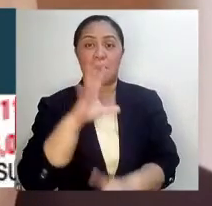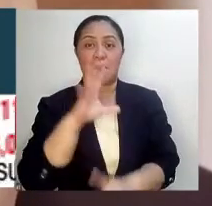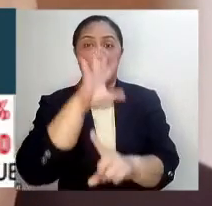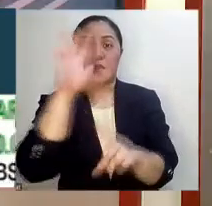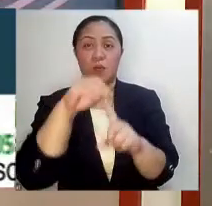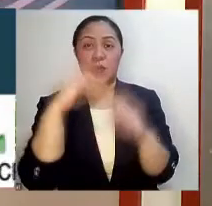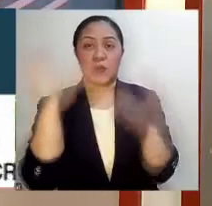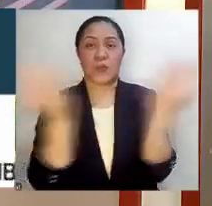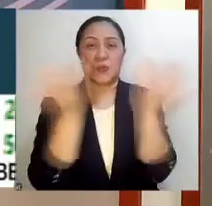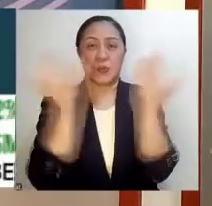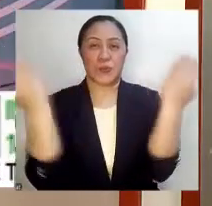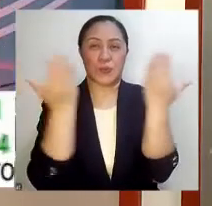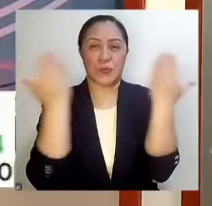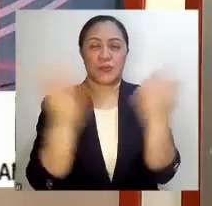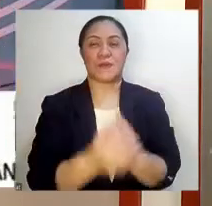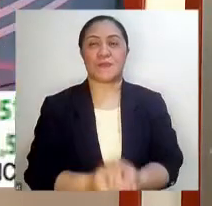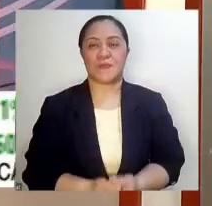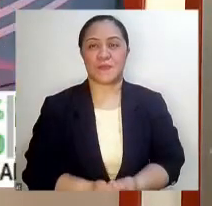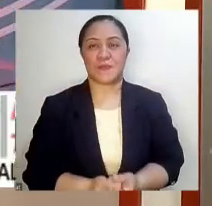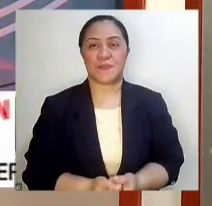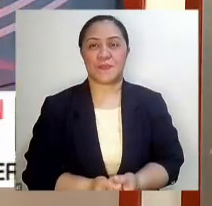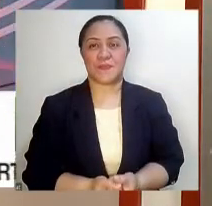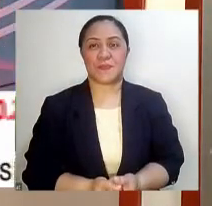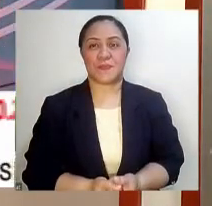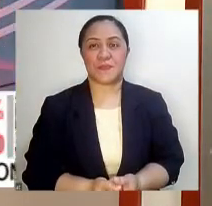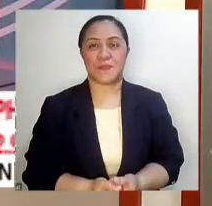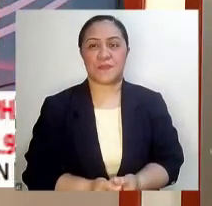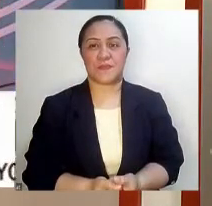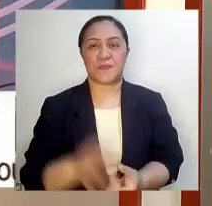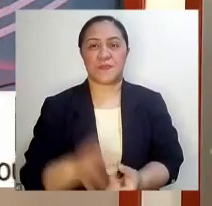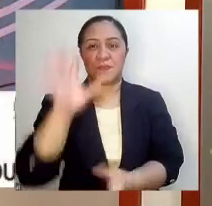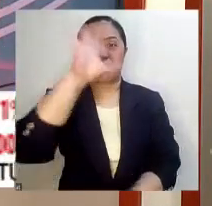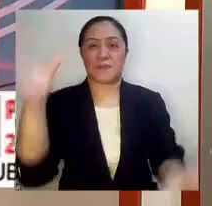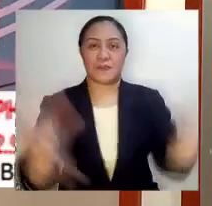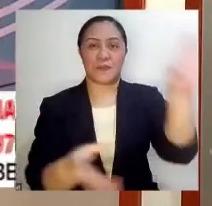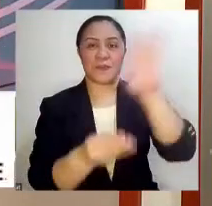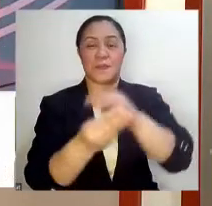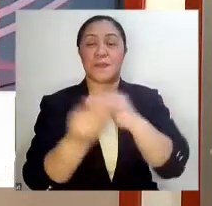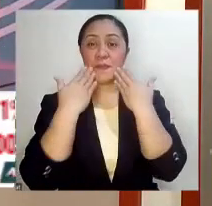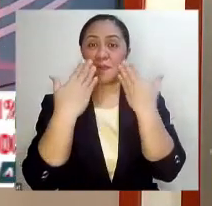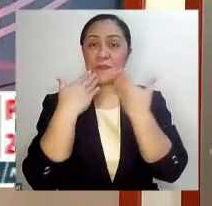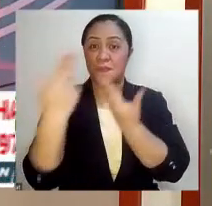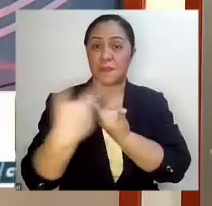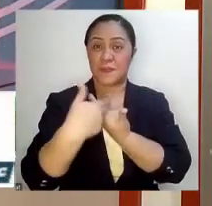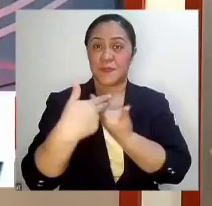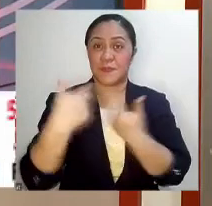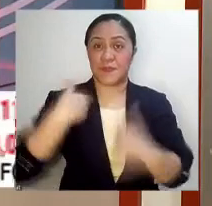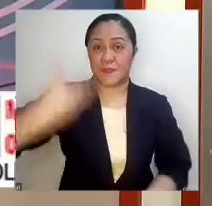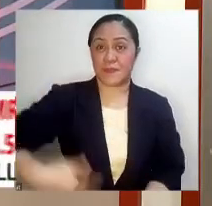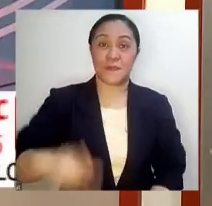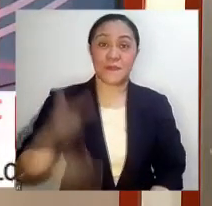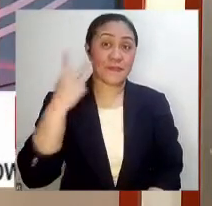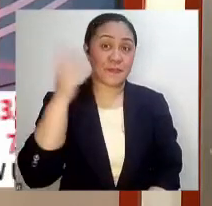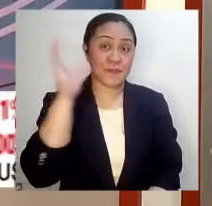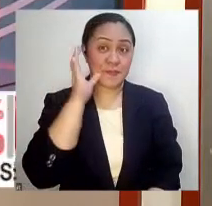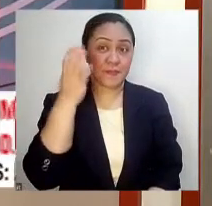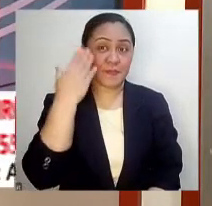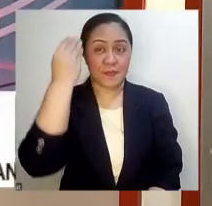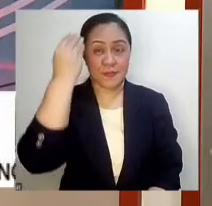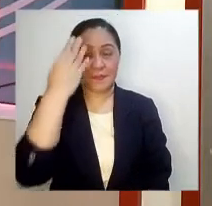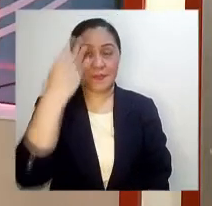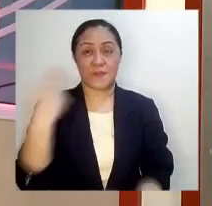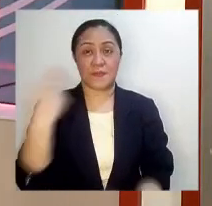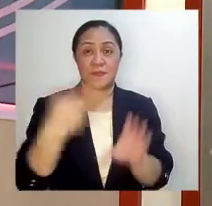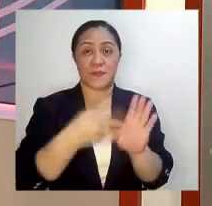be in touch. Thank you. That'll do it for today. Thank you for joining us. I'm Carmina Constantino. If you want to revisit today's episode,